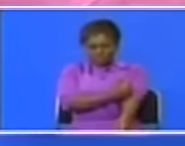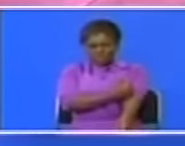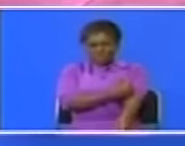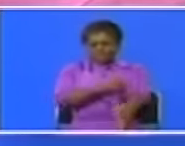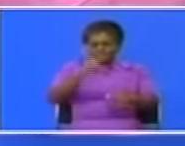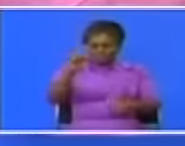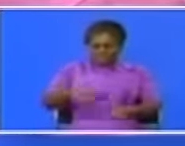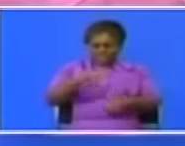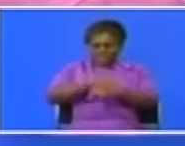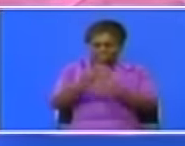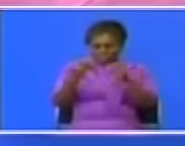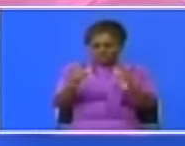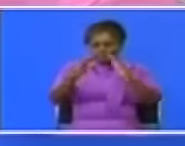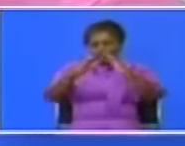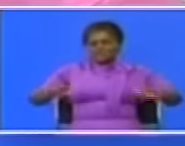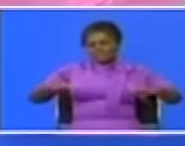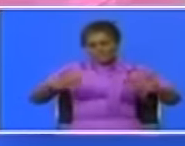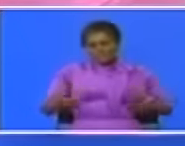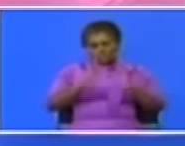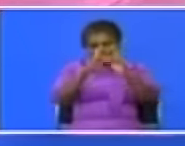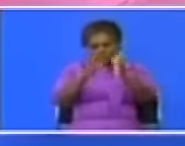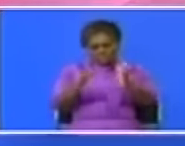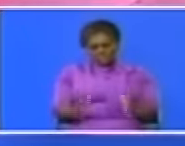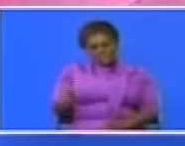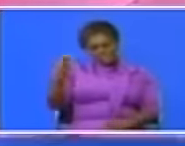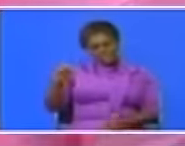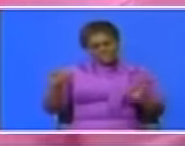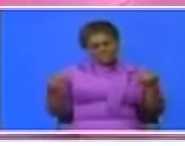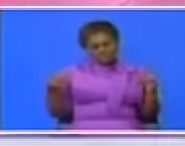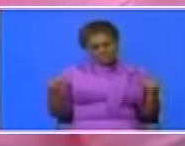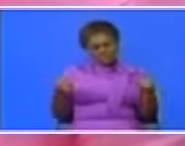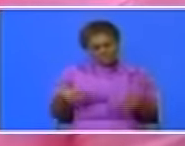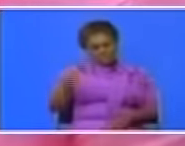lasting housing solutions. Francis Ontomwa, KTN News, Mombasa.